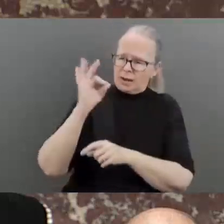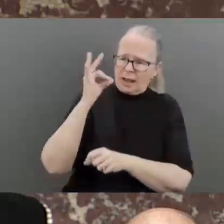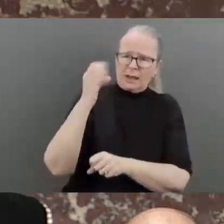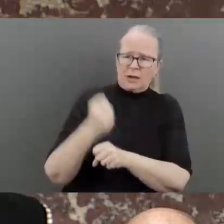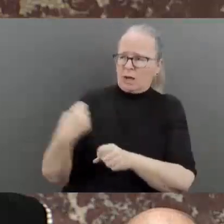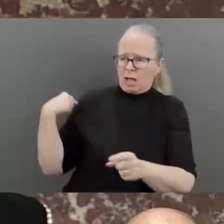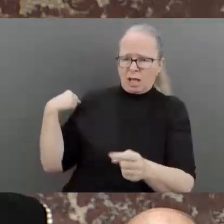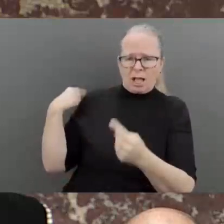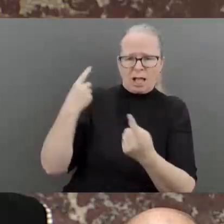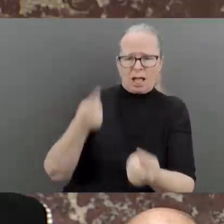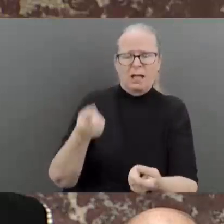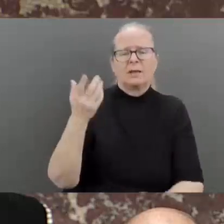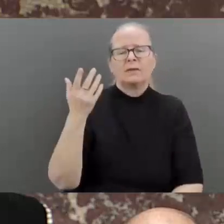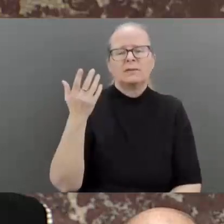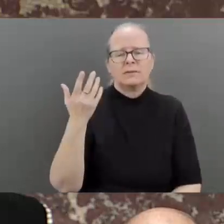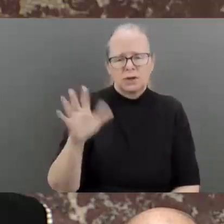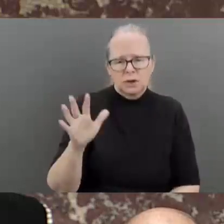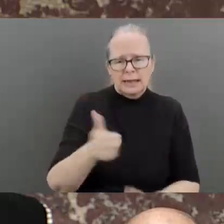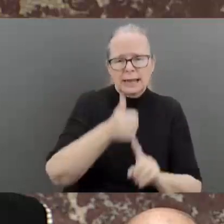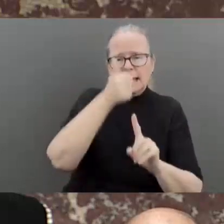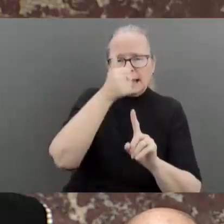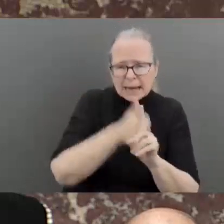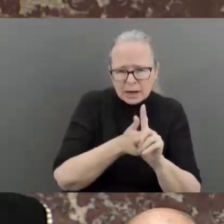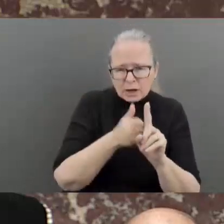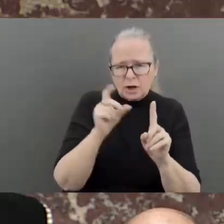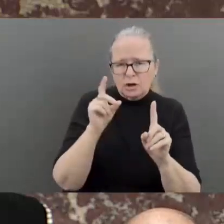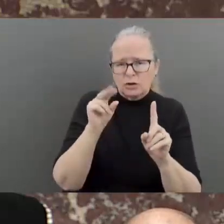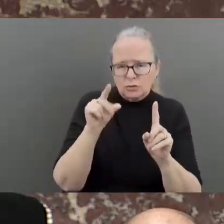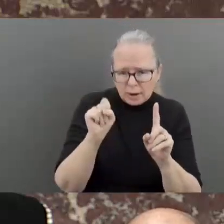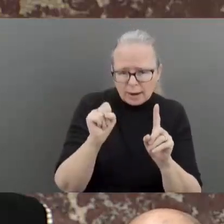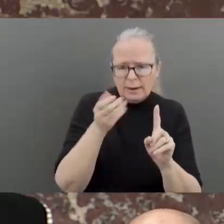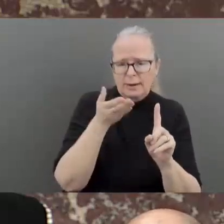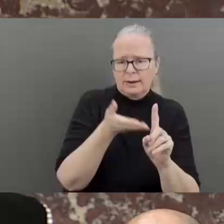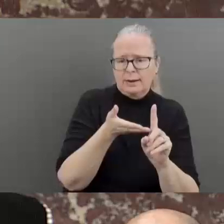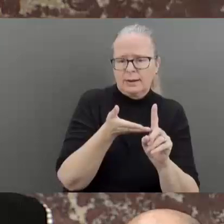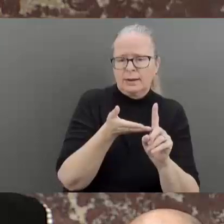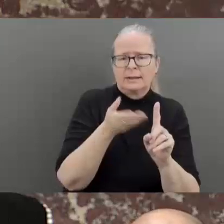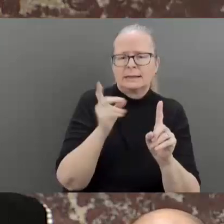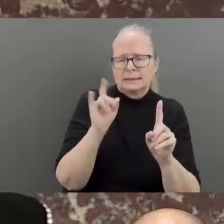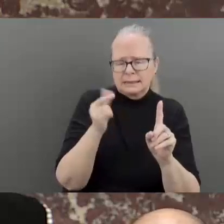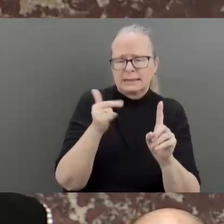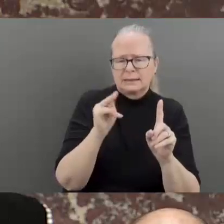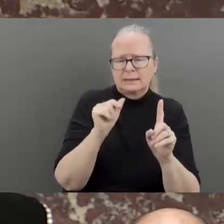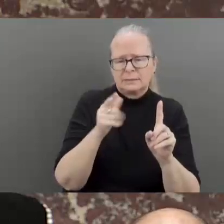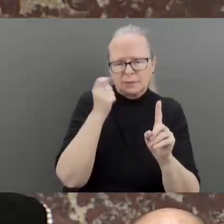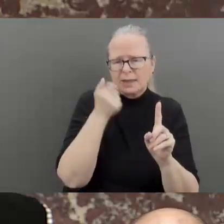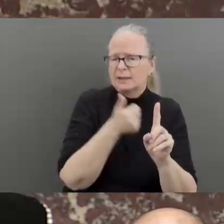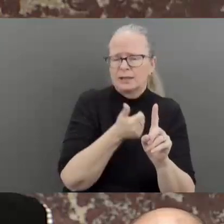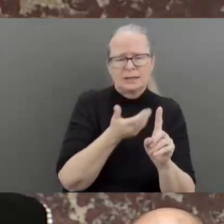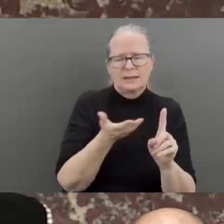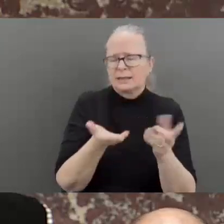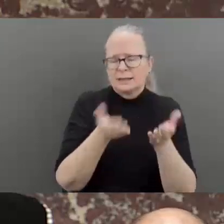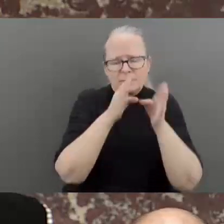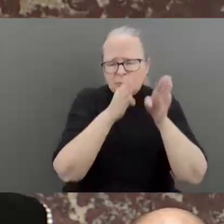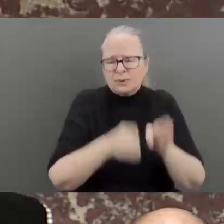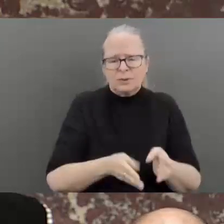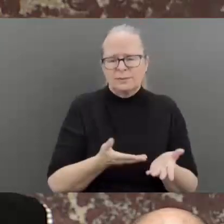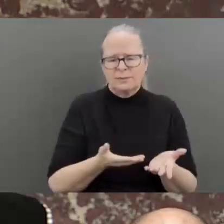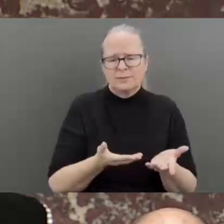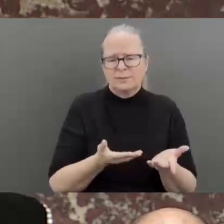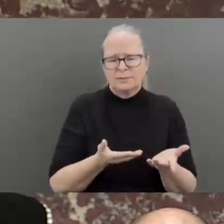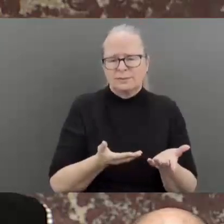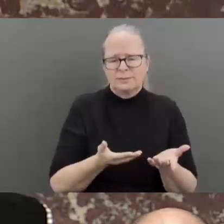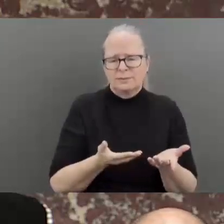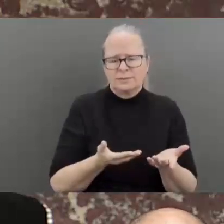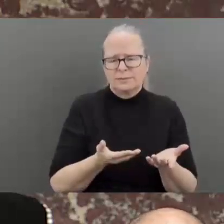choice. Through you, Honourable Speaker, again to the Premier, the evidence, research and policy solutions